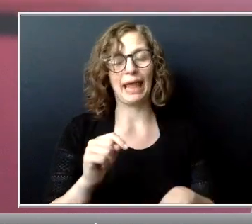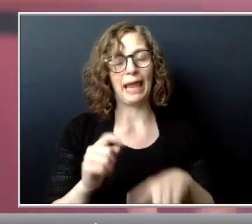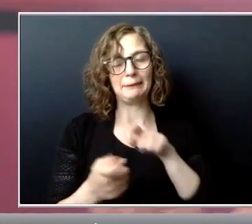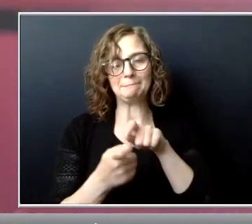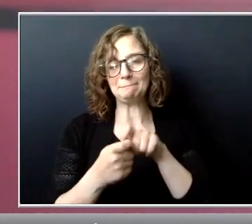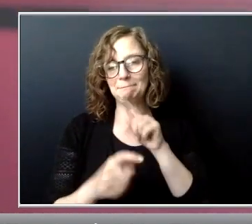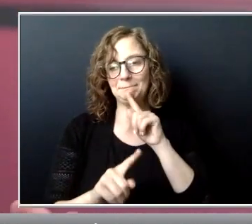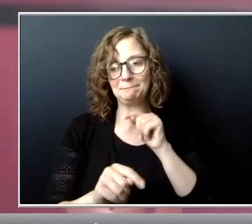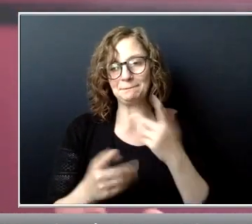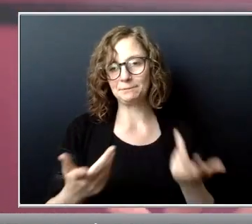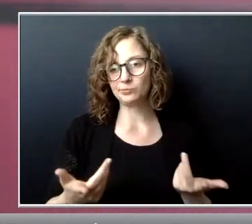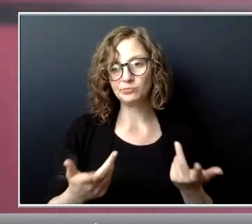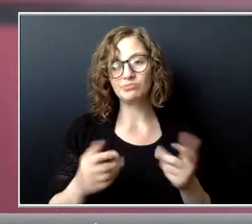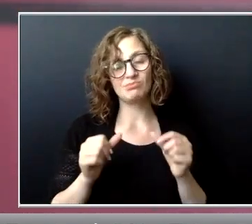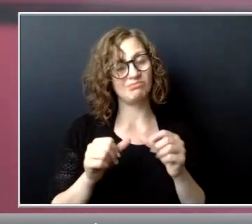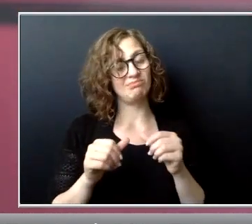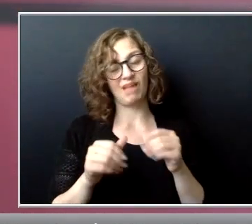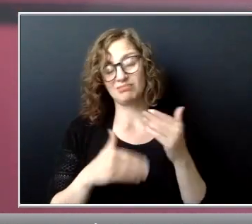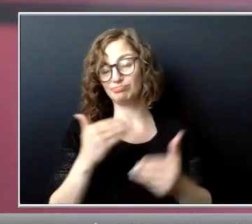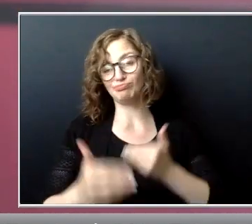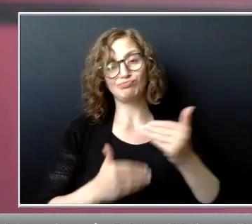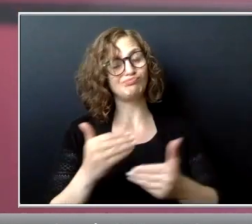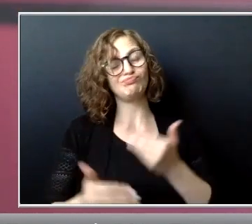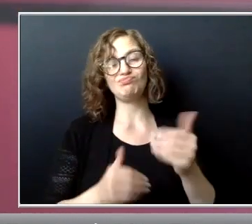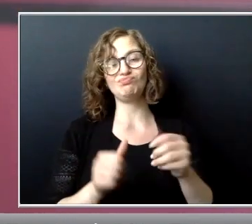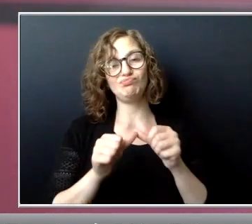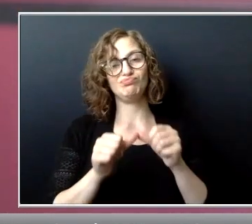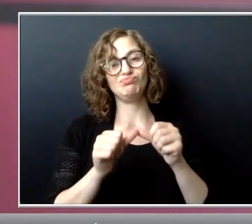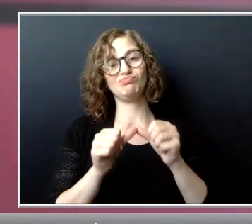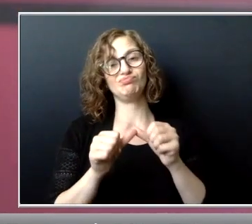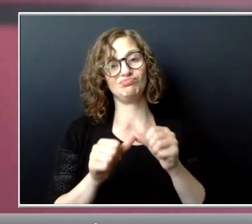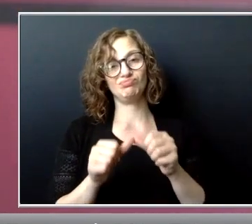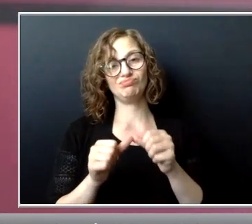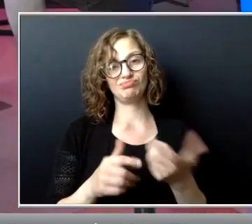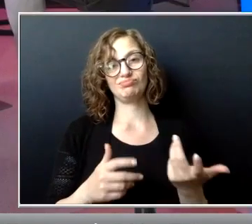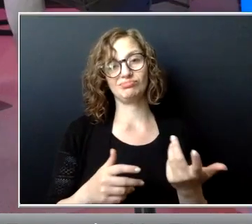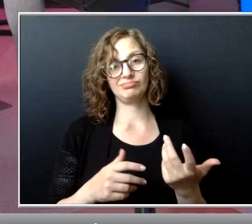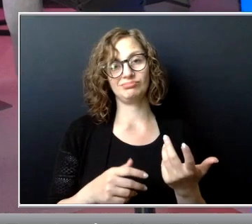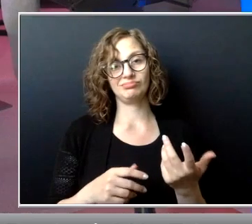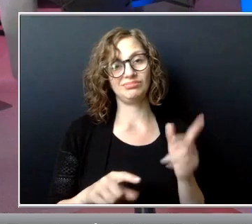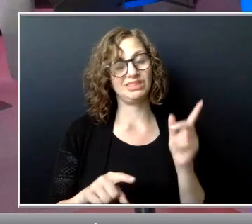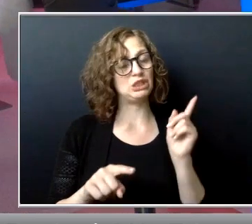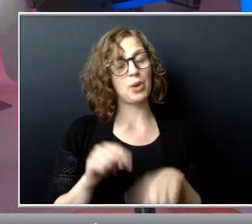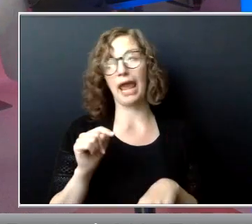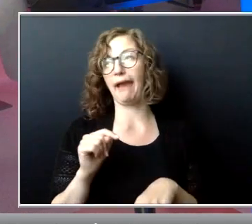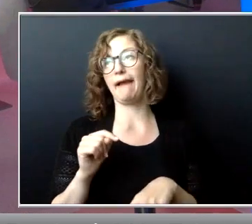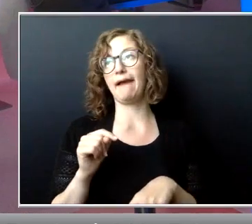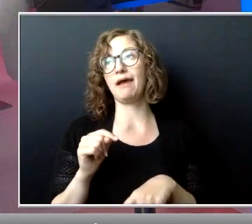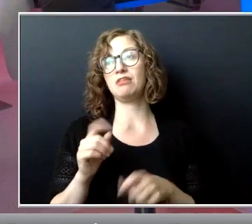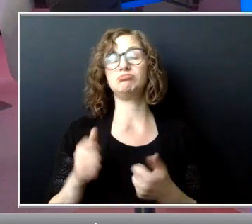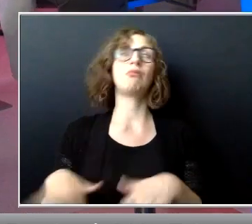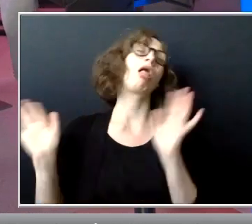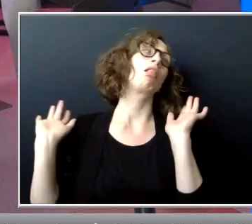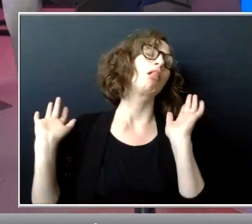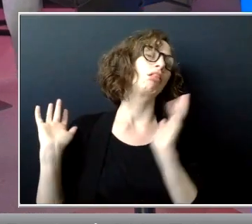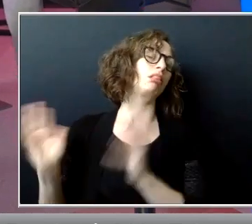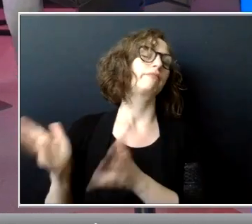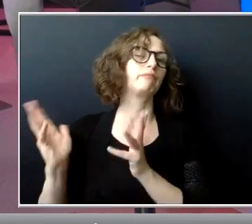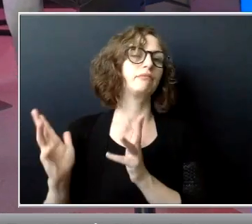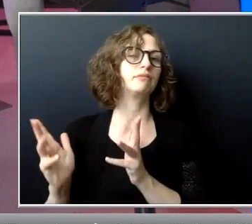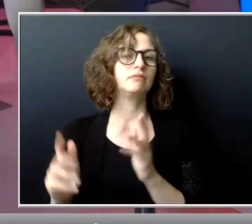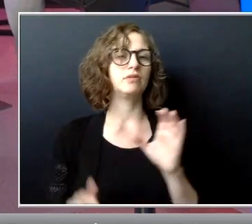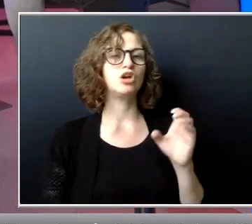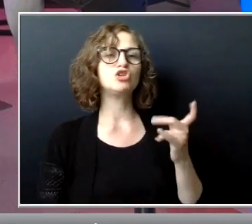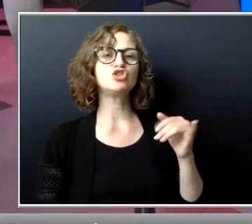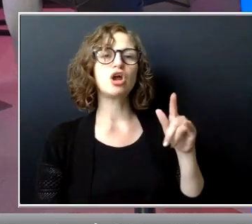you can't let go of at any point. Charlotte, you were diagnosed at 19, but you had had symptoms for